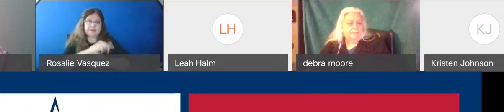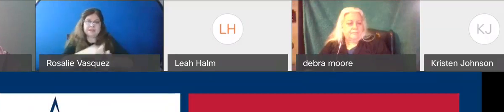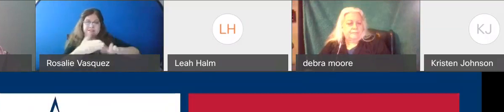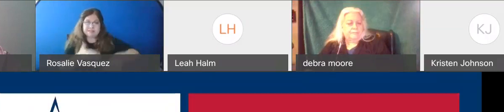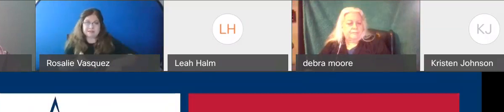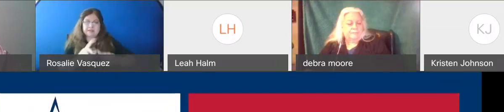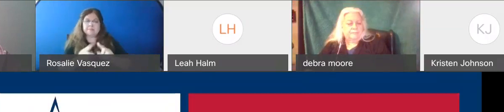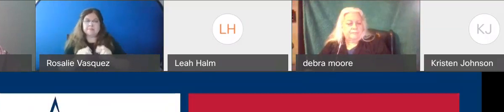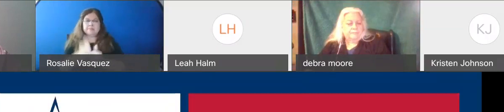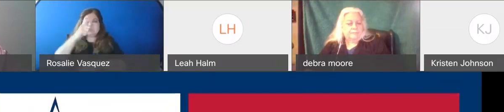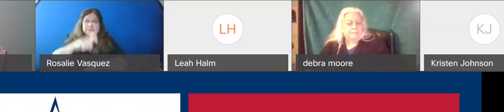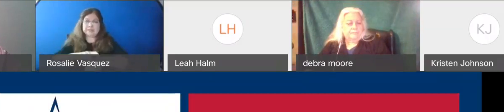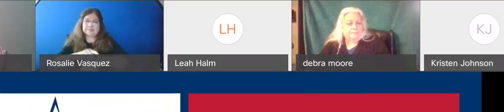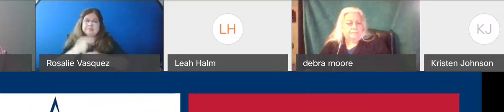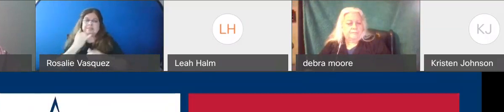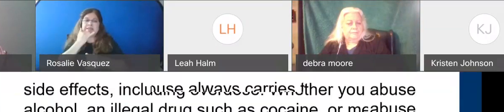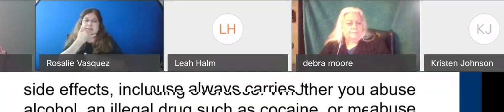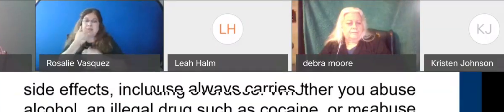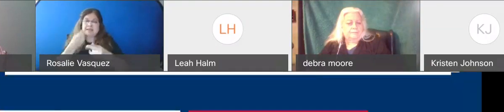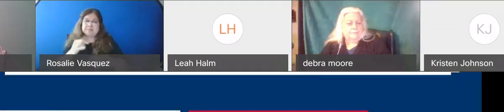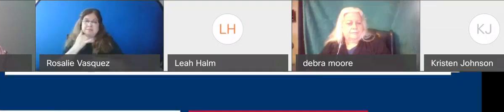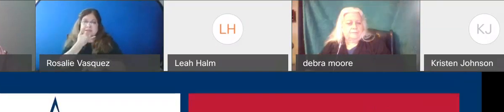most of the time it's unintentional.